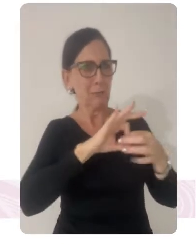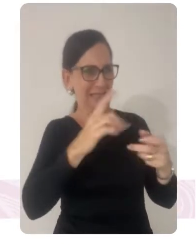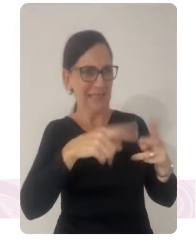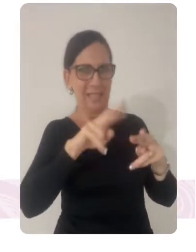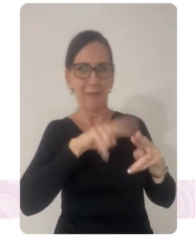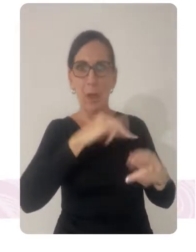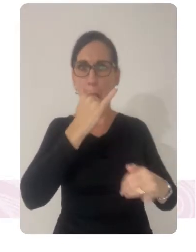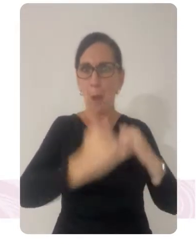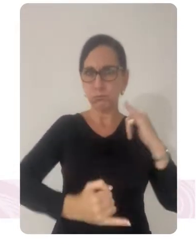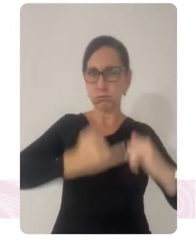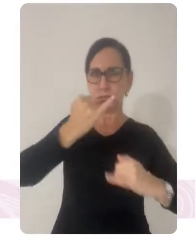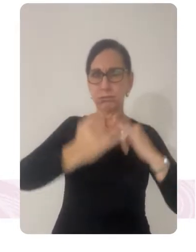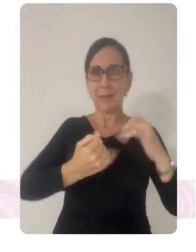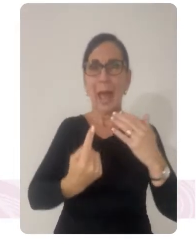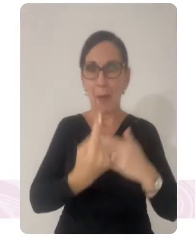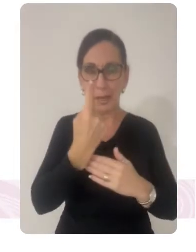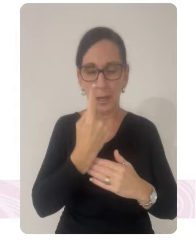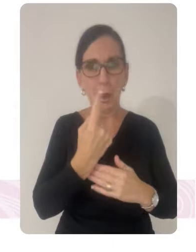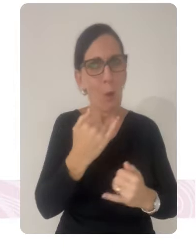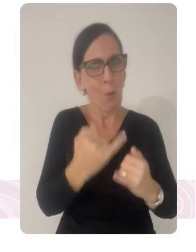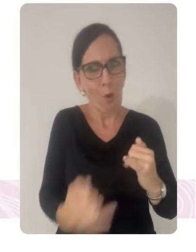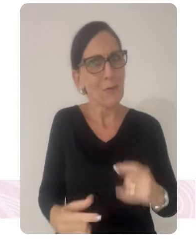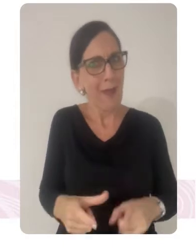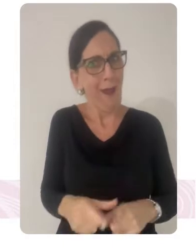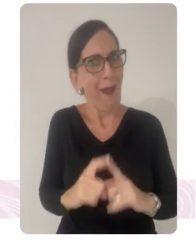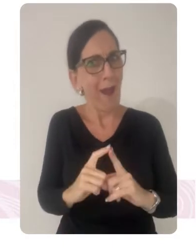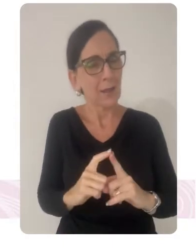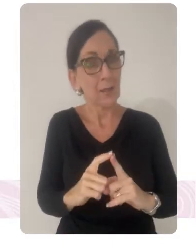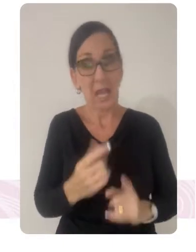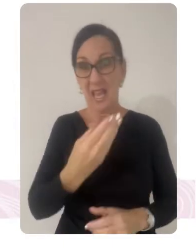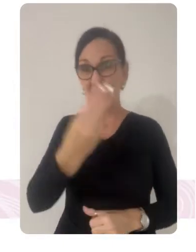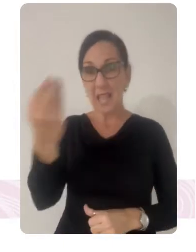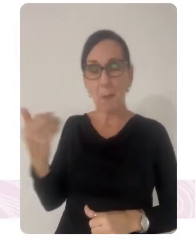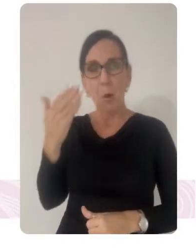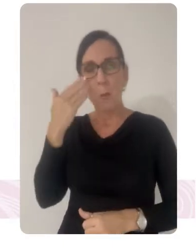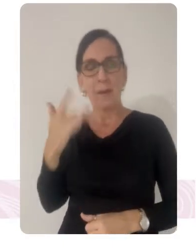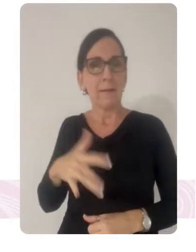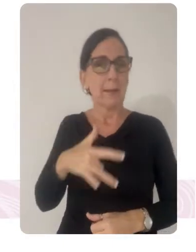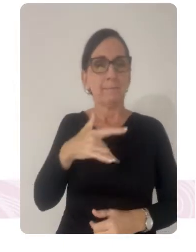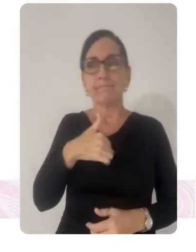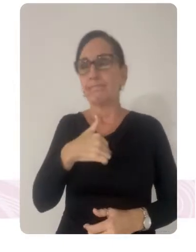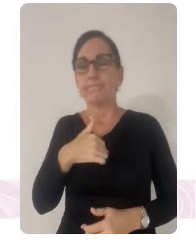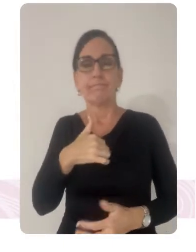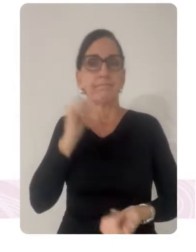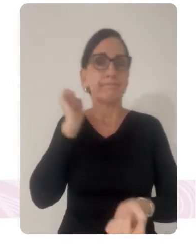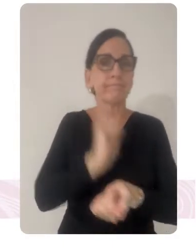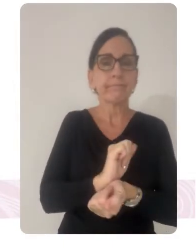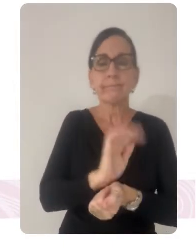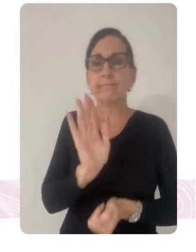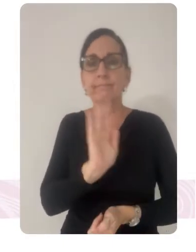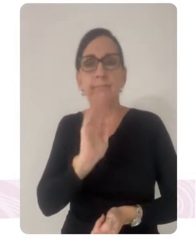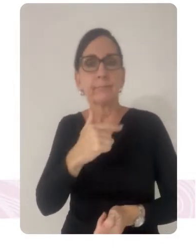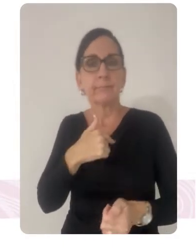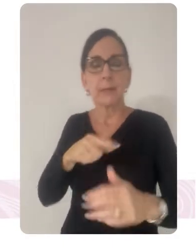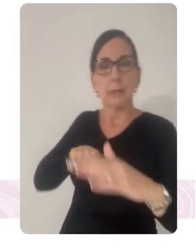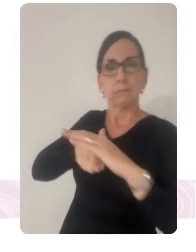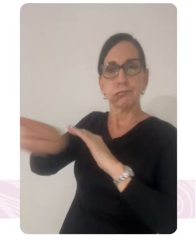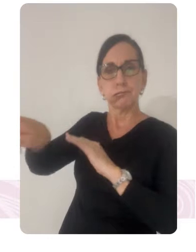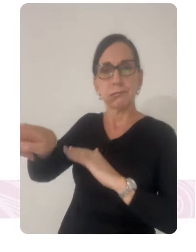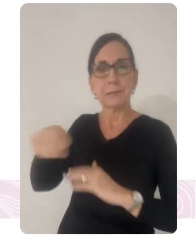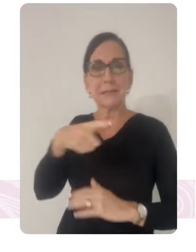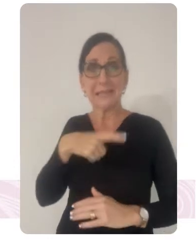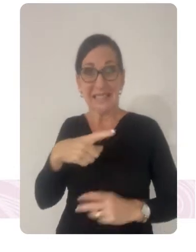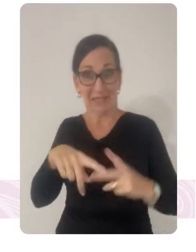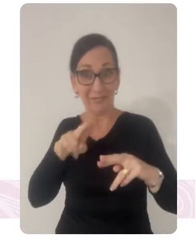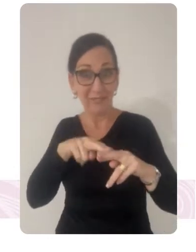relationship where there is abuse as opposed to one where there isn't. Some women may also decide not to leave the relationship when there